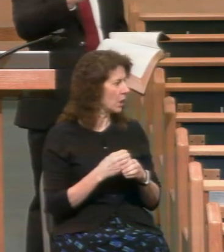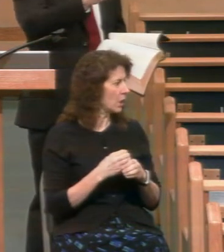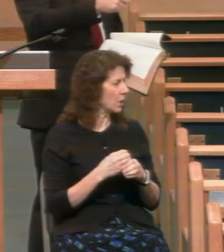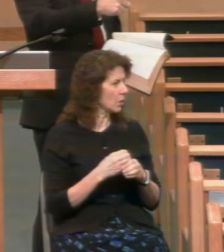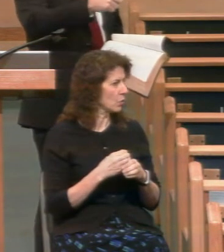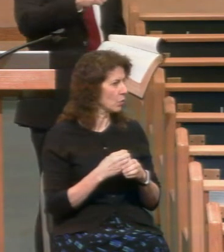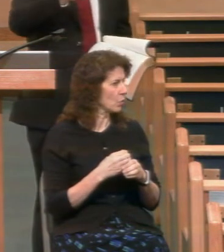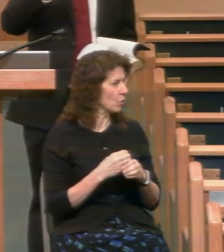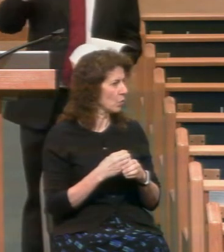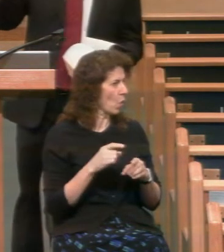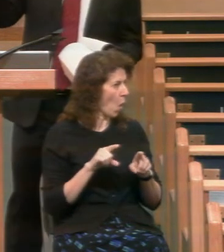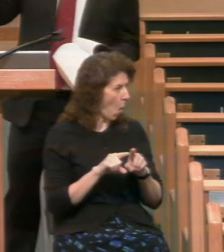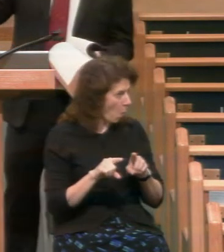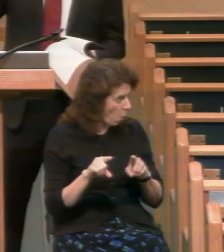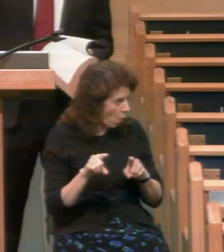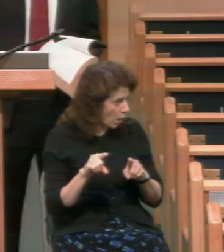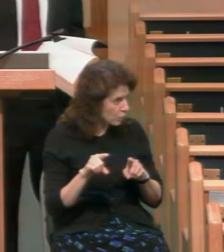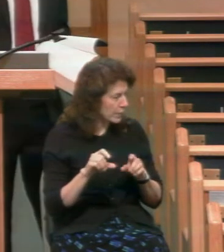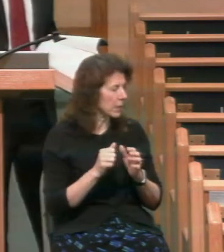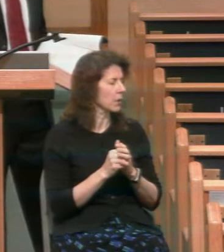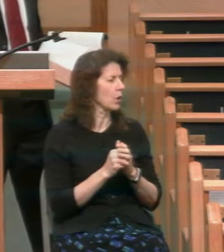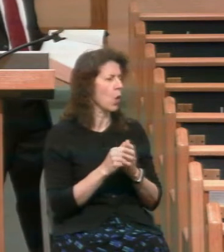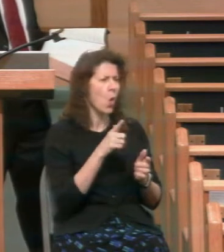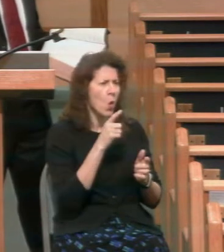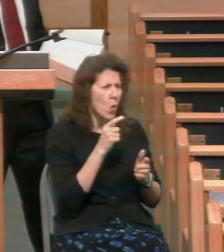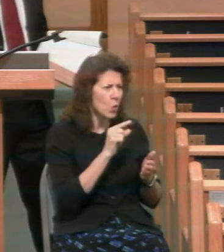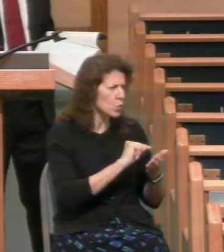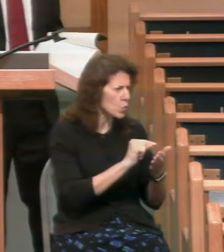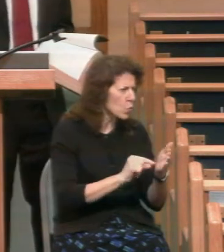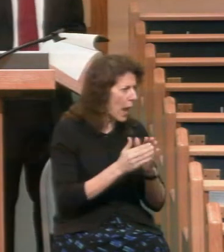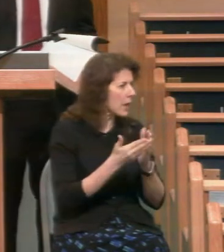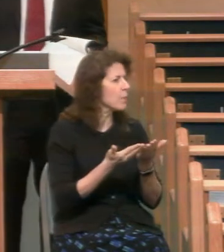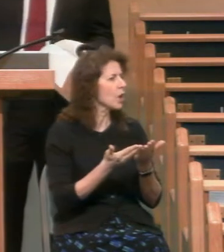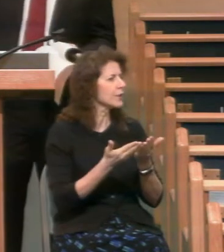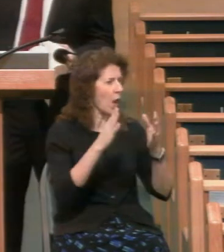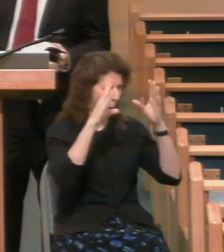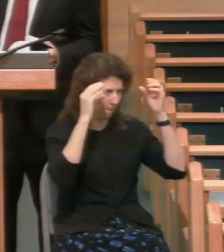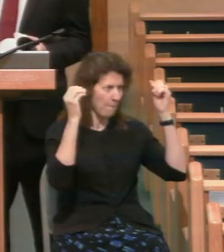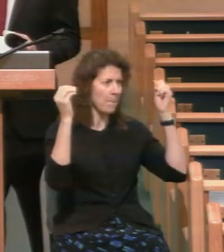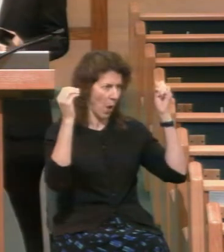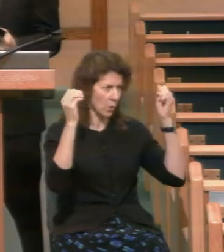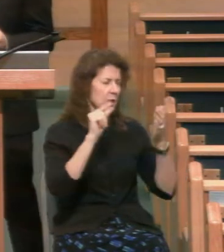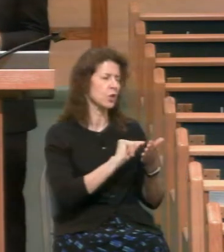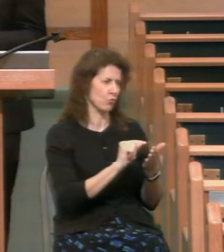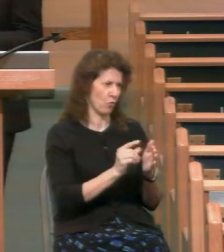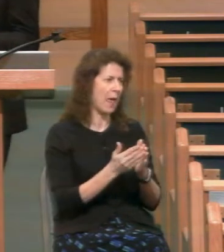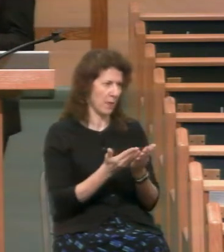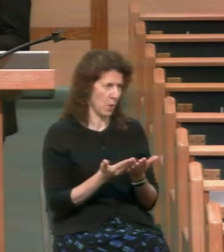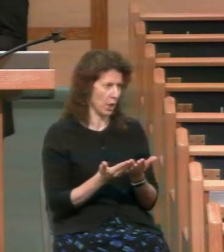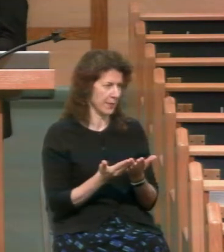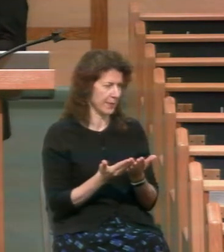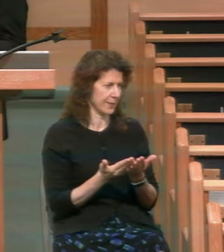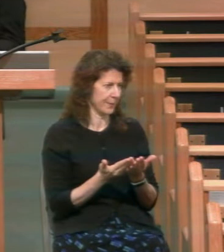The wandering. So we go. Who's writing these books? Moses is writing these books, right?